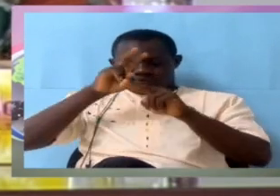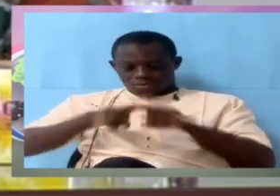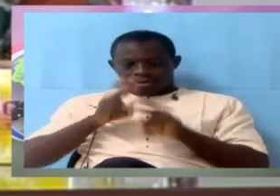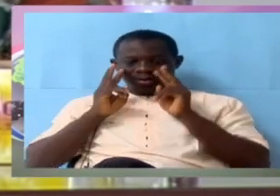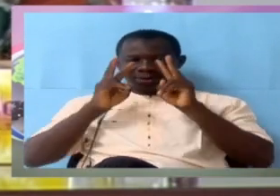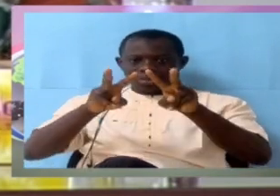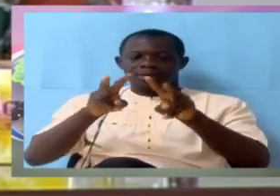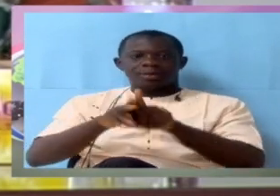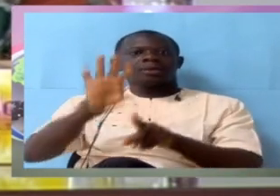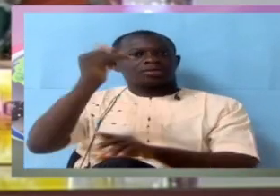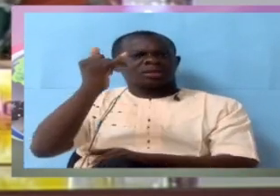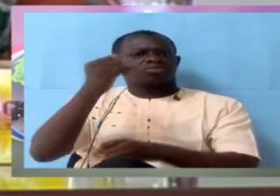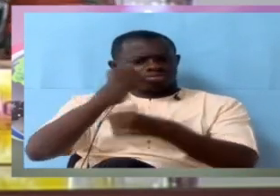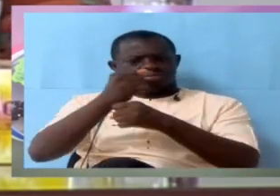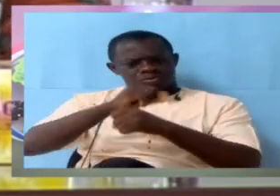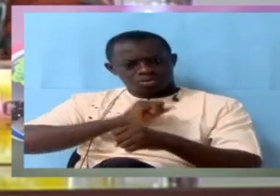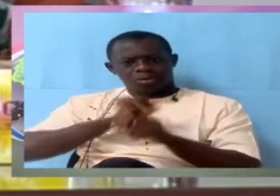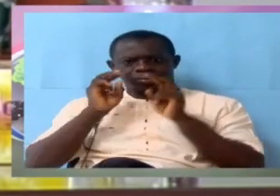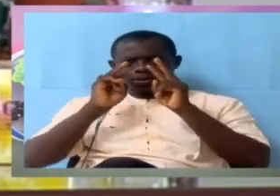Yeah, they make it in our presence.